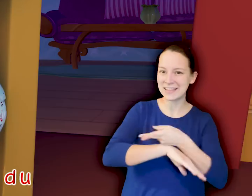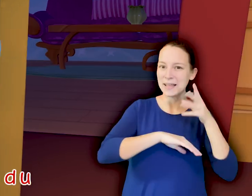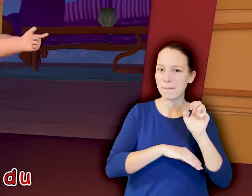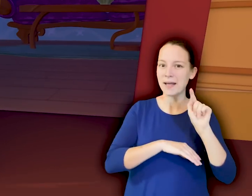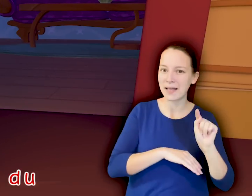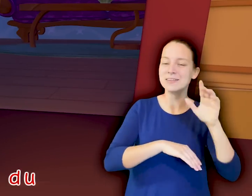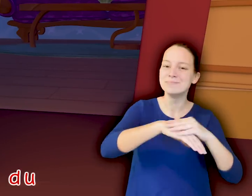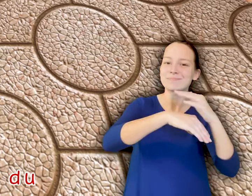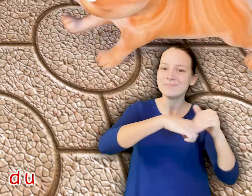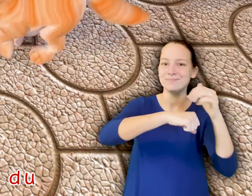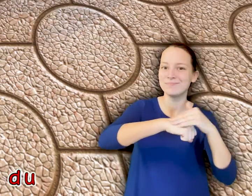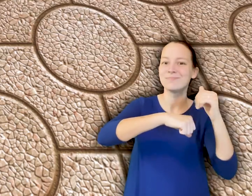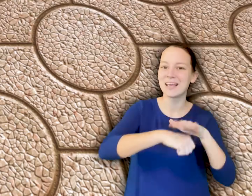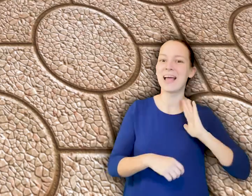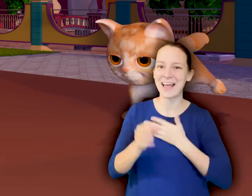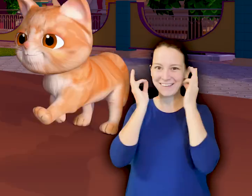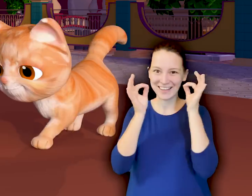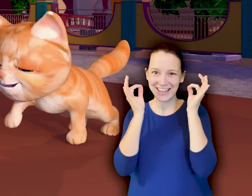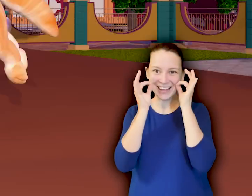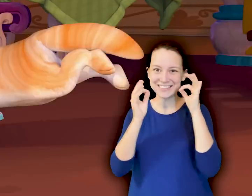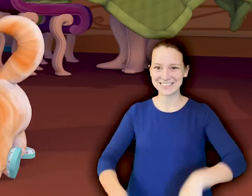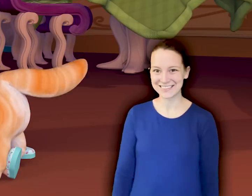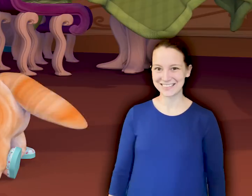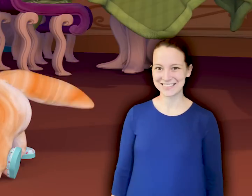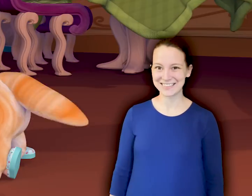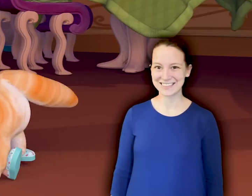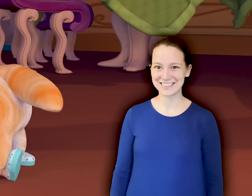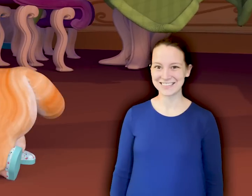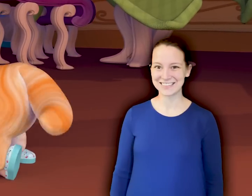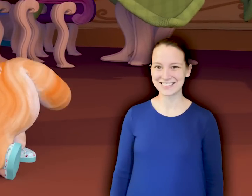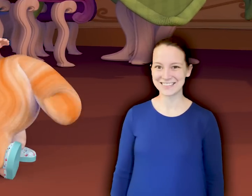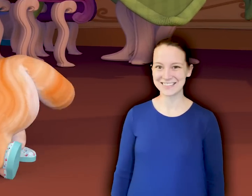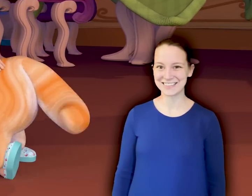cat on the mat p and p our little